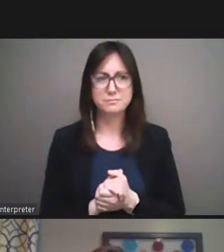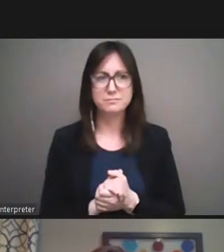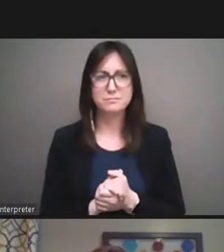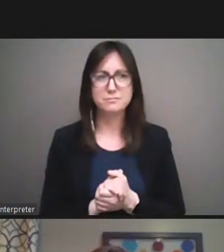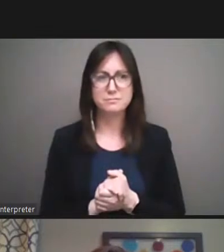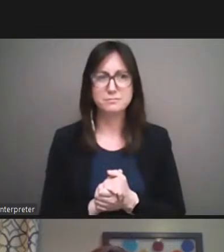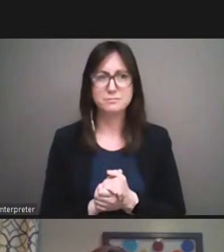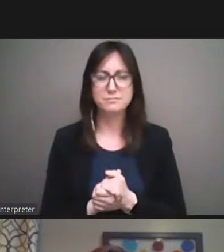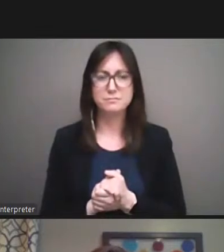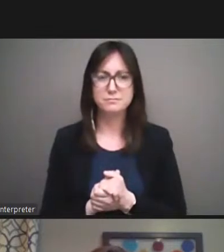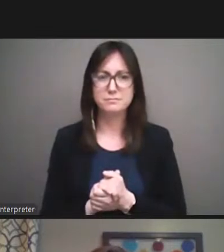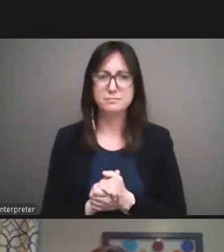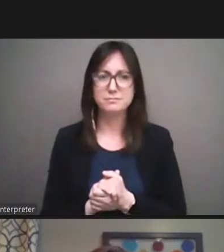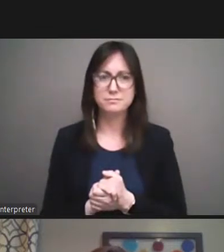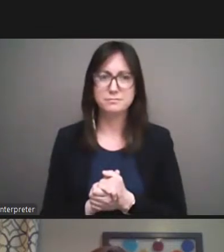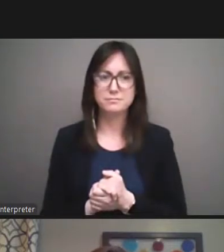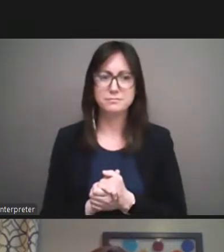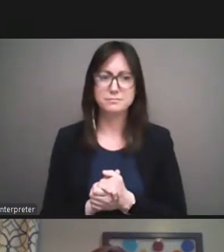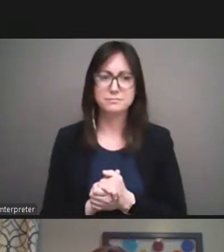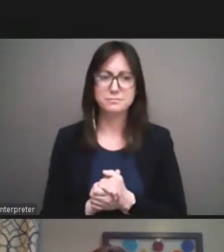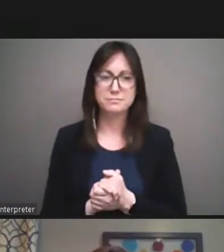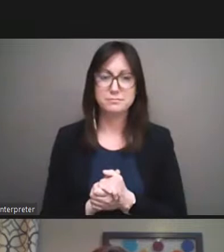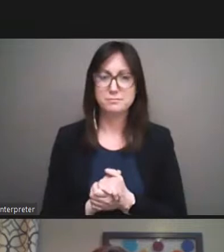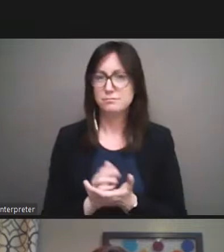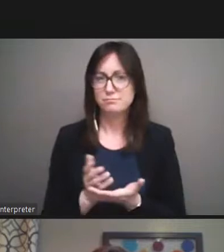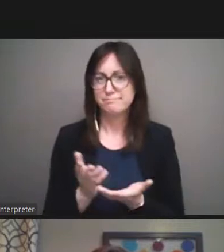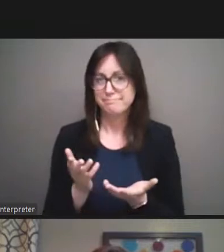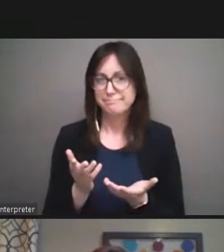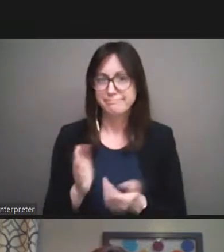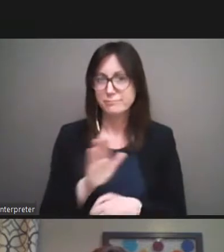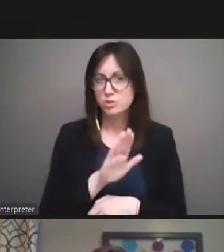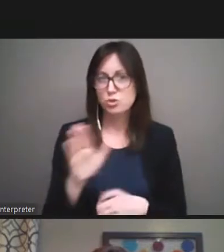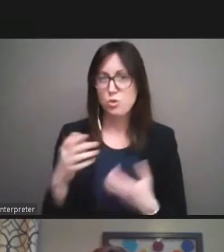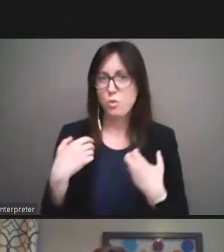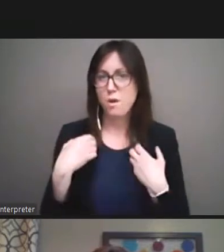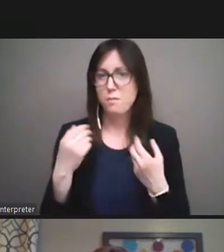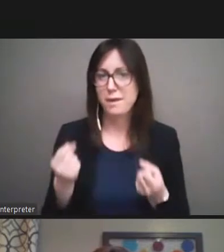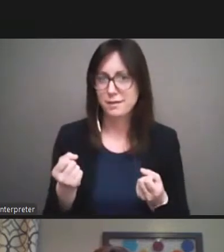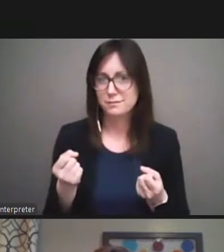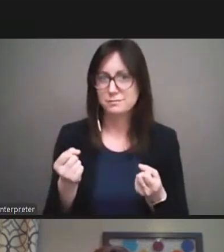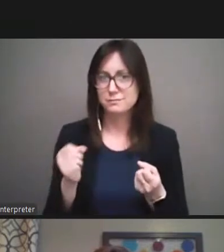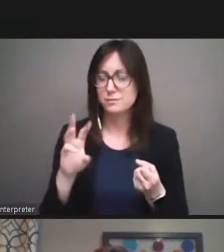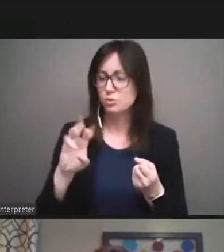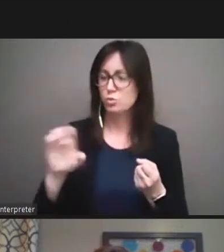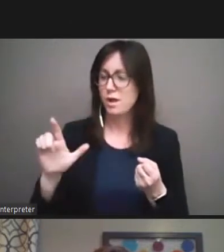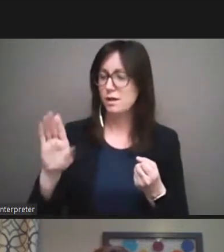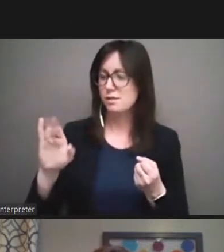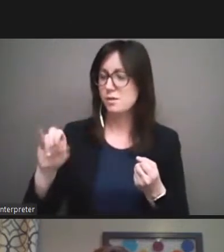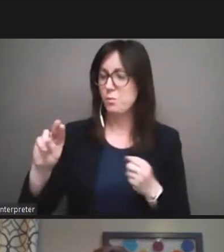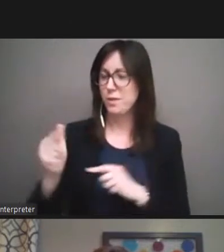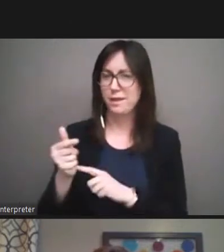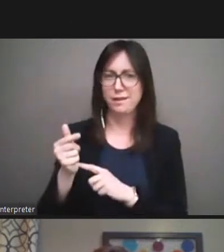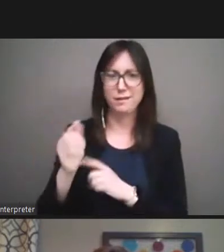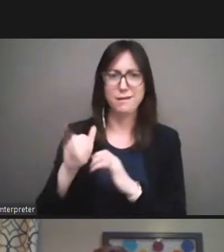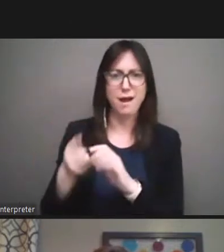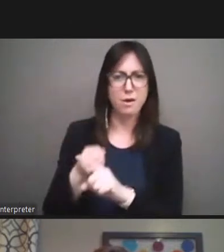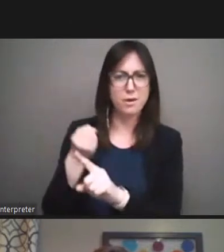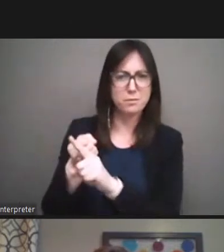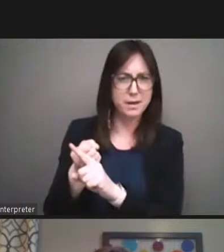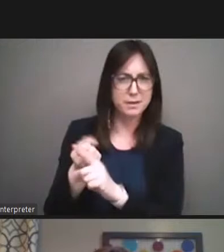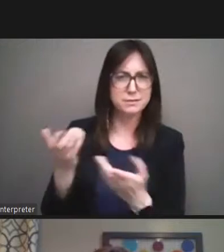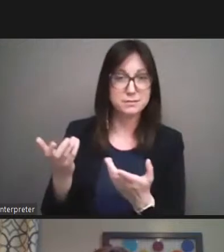potential impact on our well-being, because we know that there has been